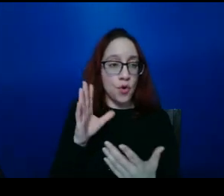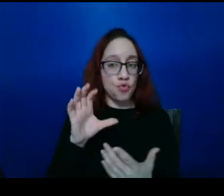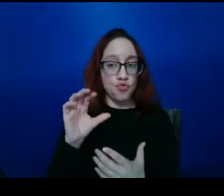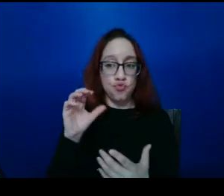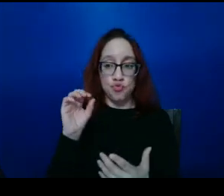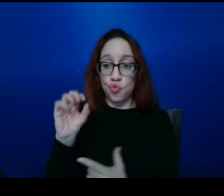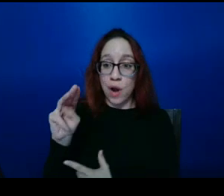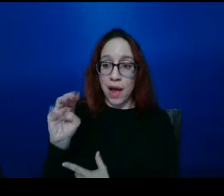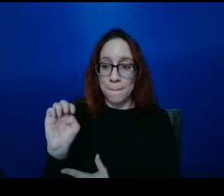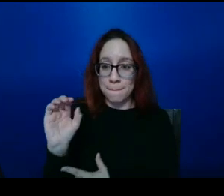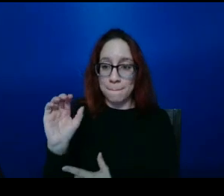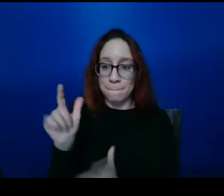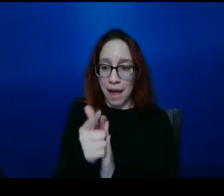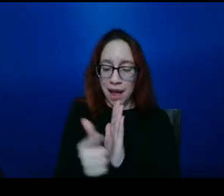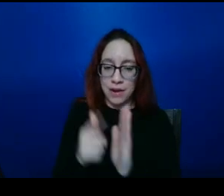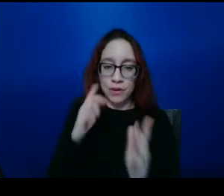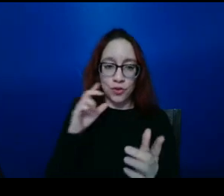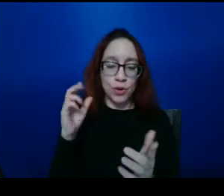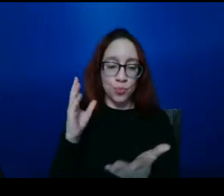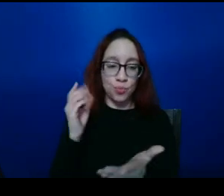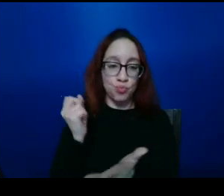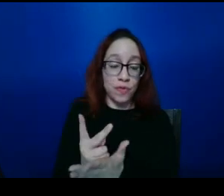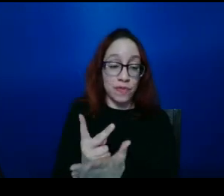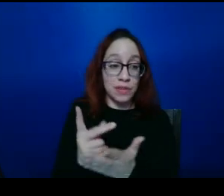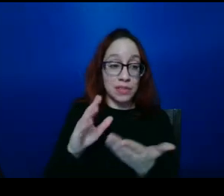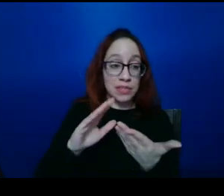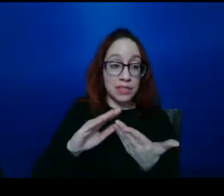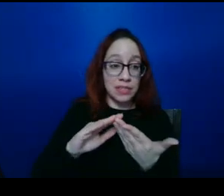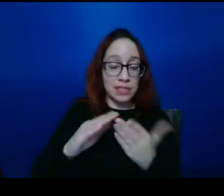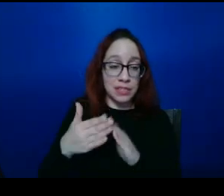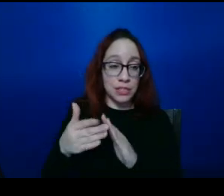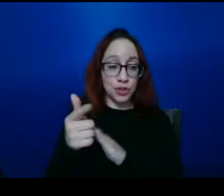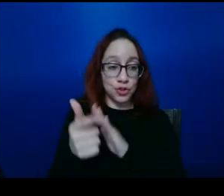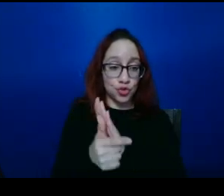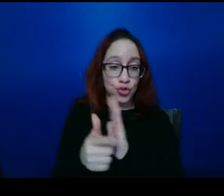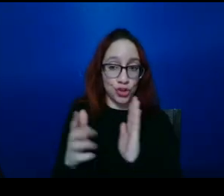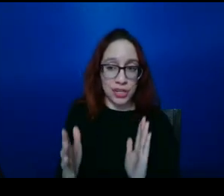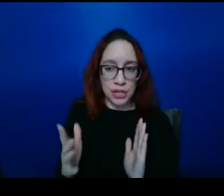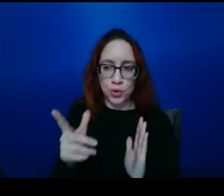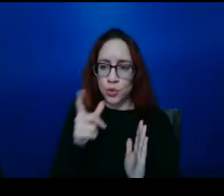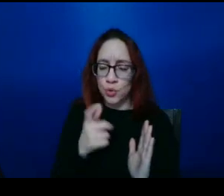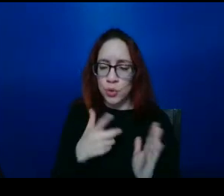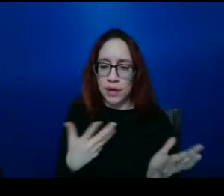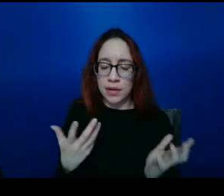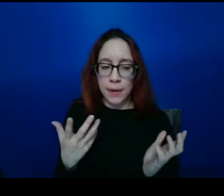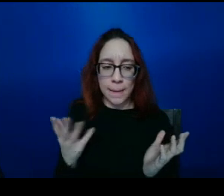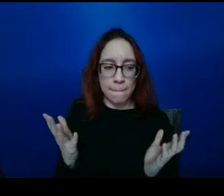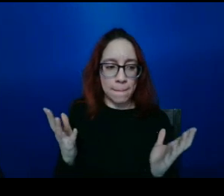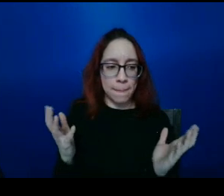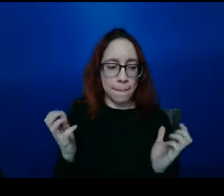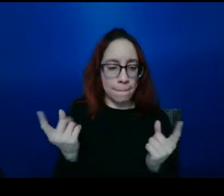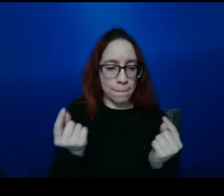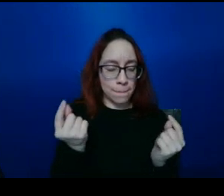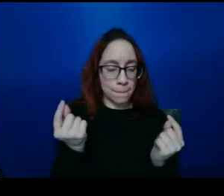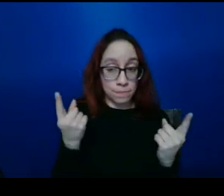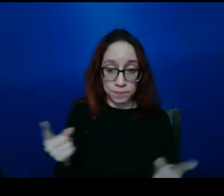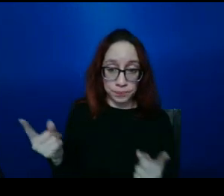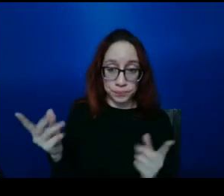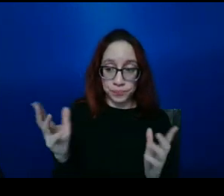subject to the approval of the city attorney. Who would like to take this item? City manager? Yeah, essentially what this is